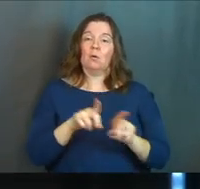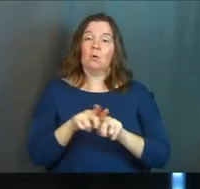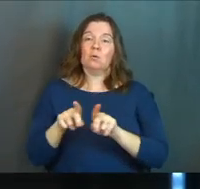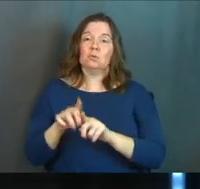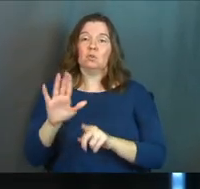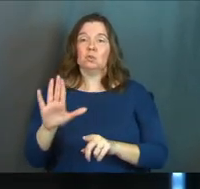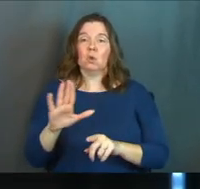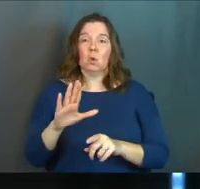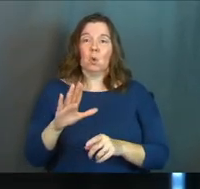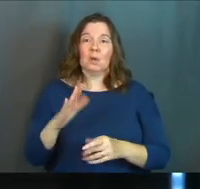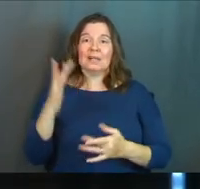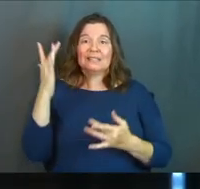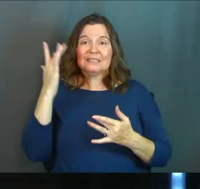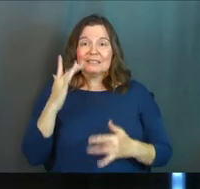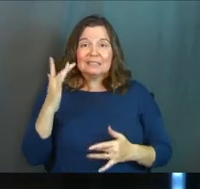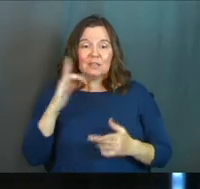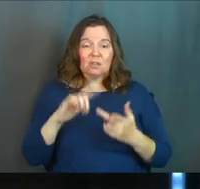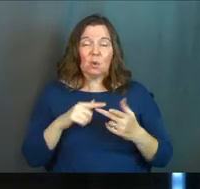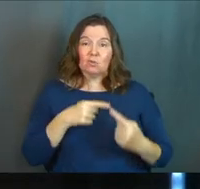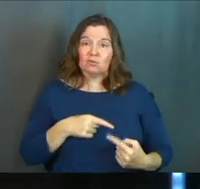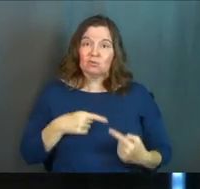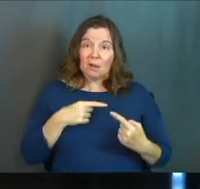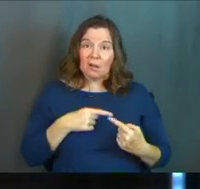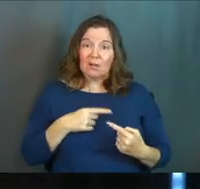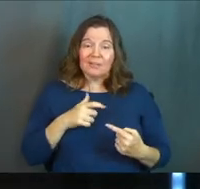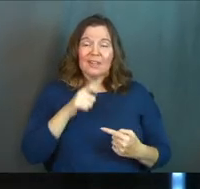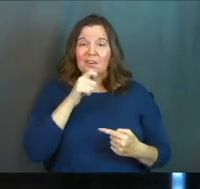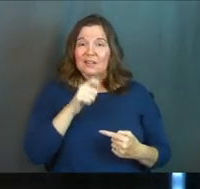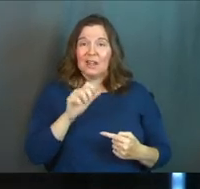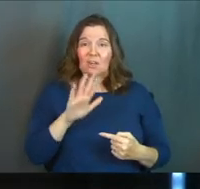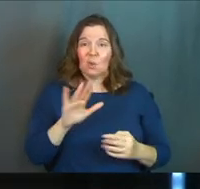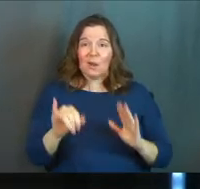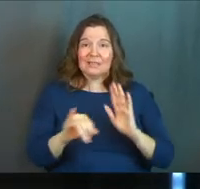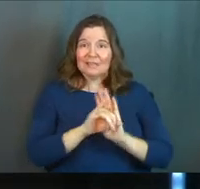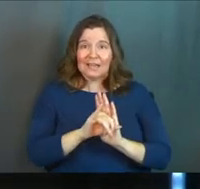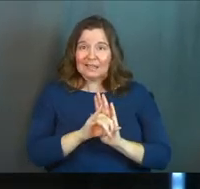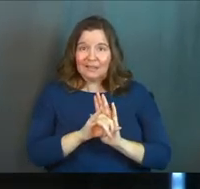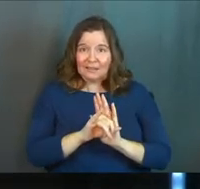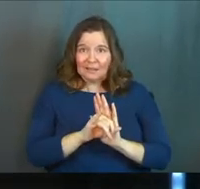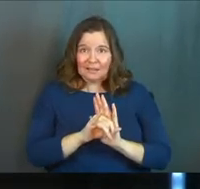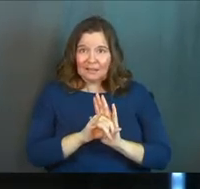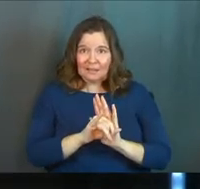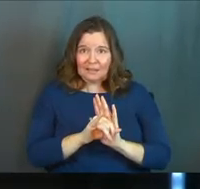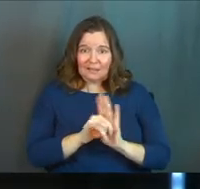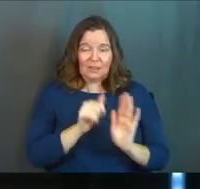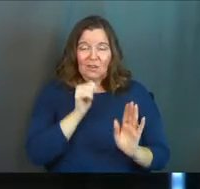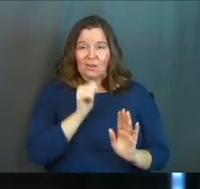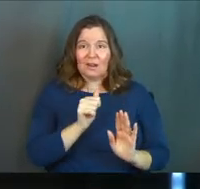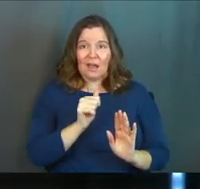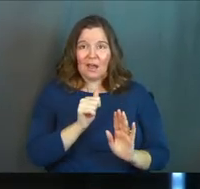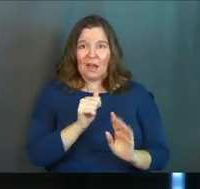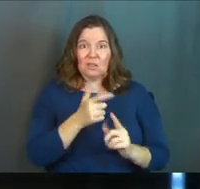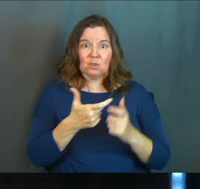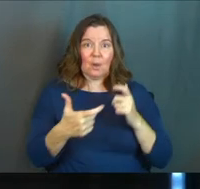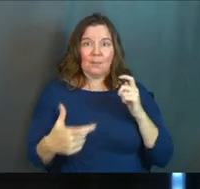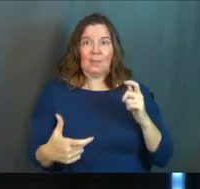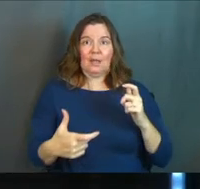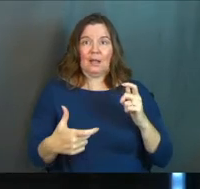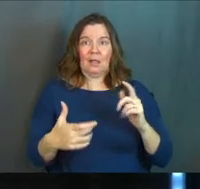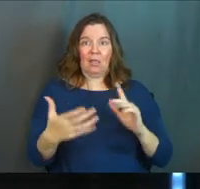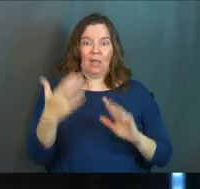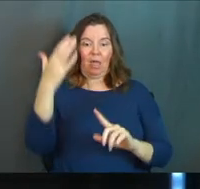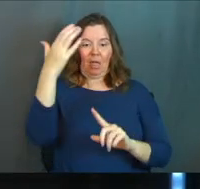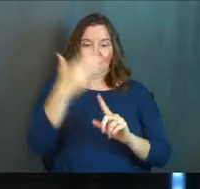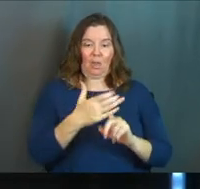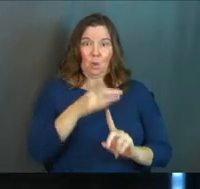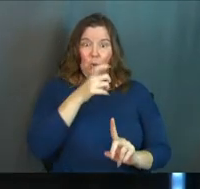the way, your disease and your struggles, they are not your identity today. They're not so big that they